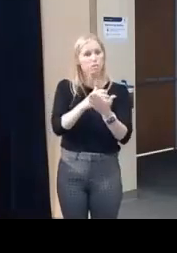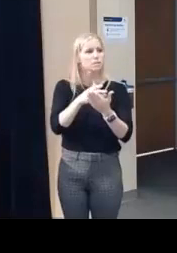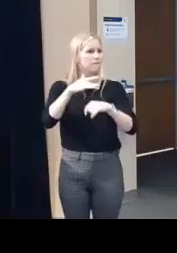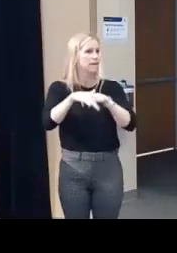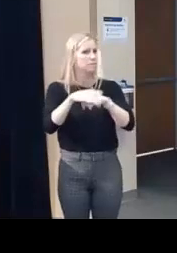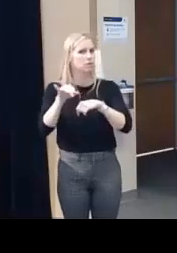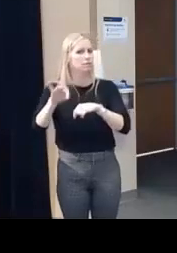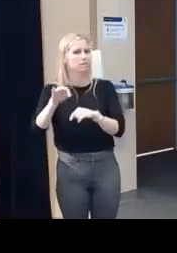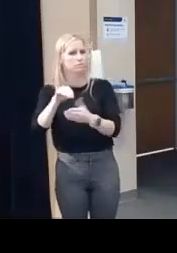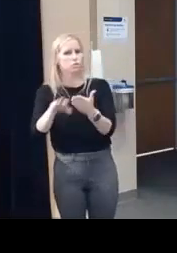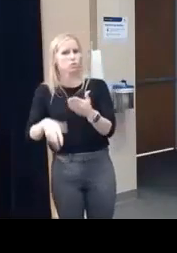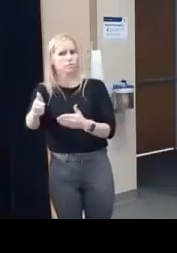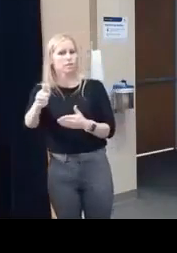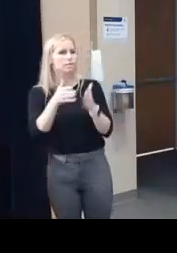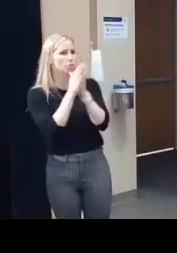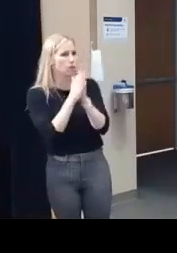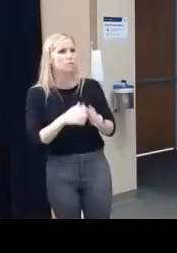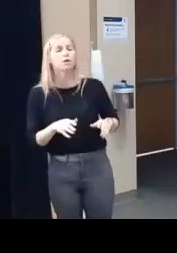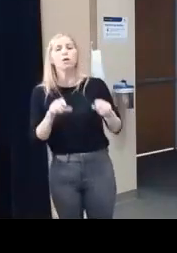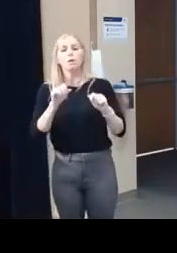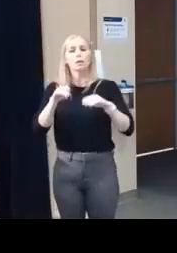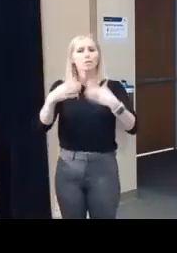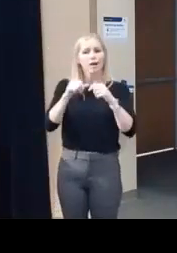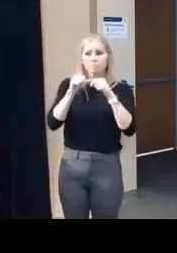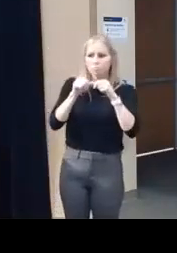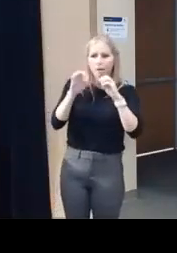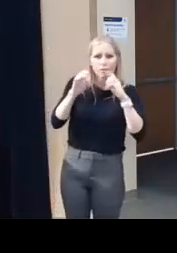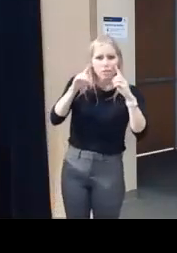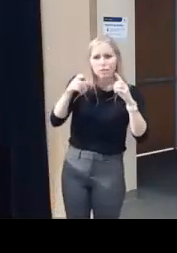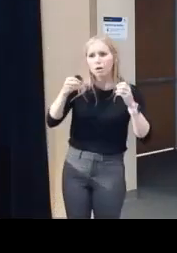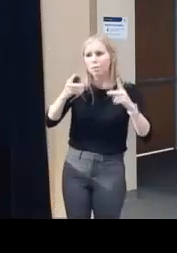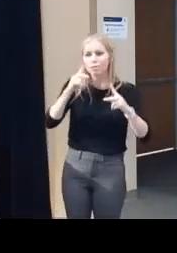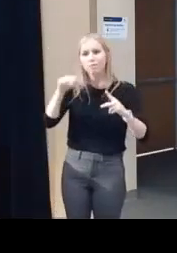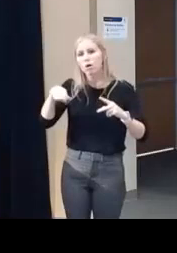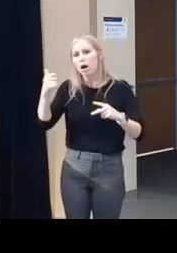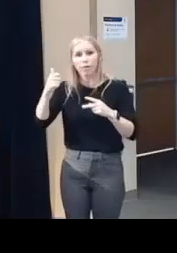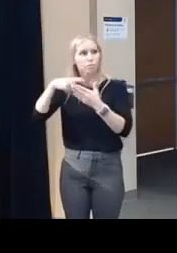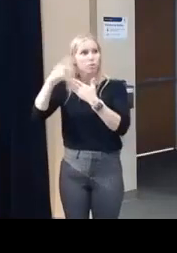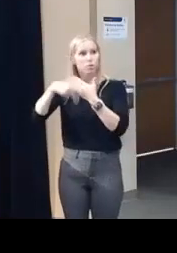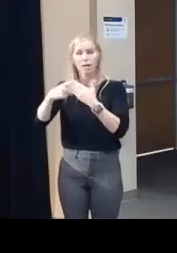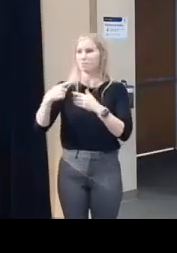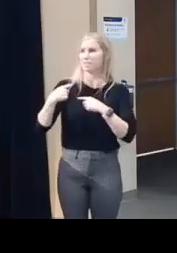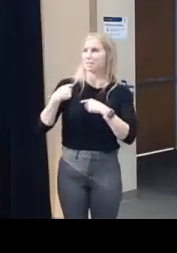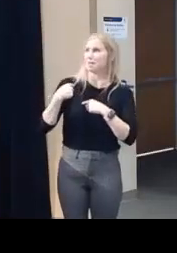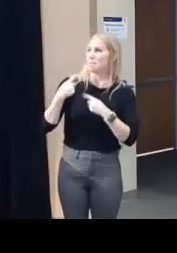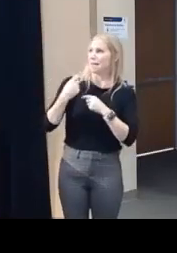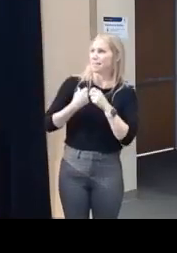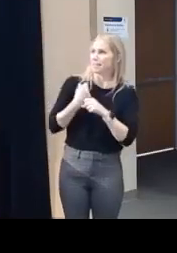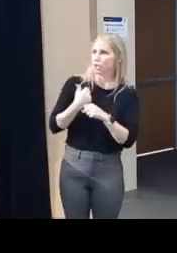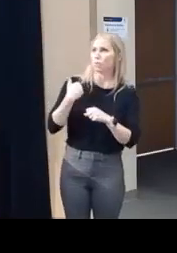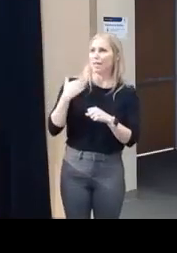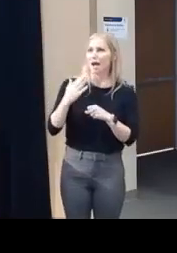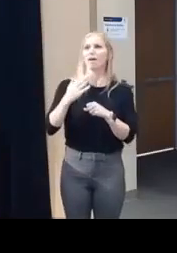to provide clinical and educational opportunities for learners in other training programs. This past year, we have had marriage and family